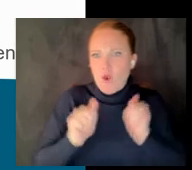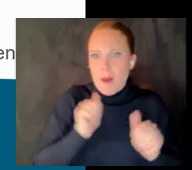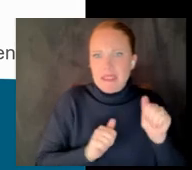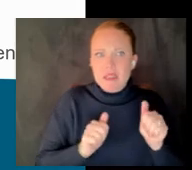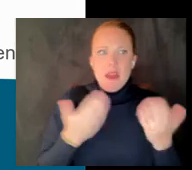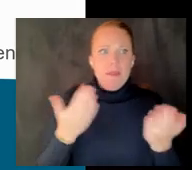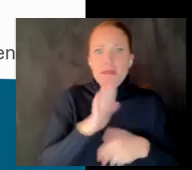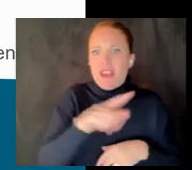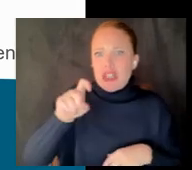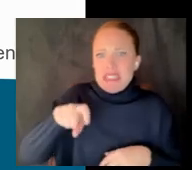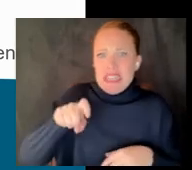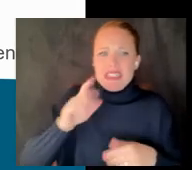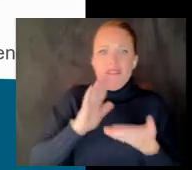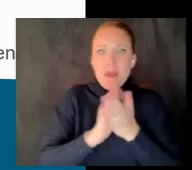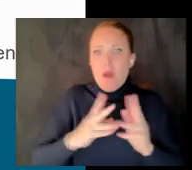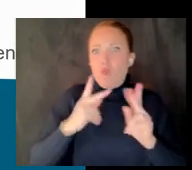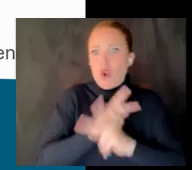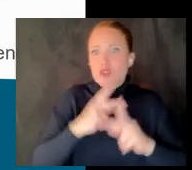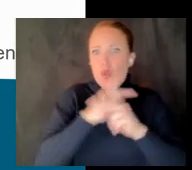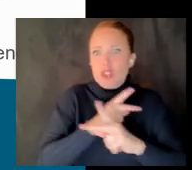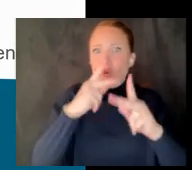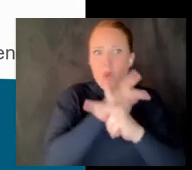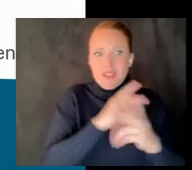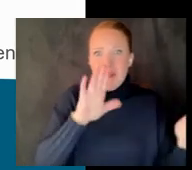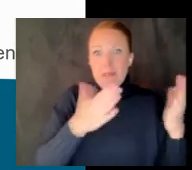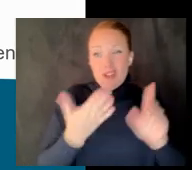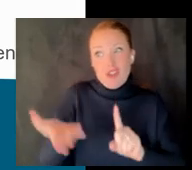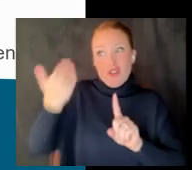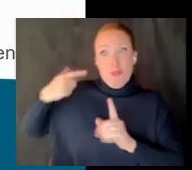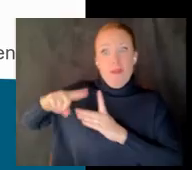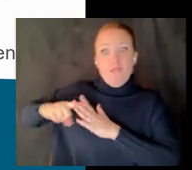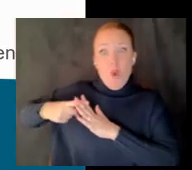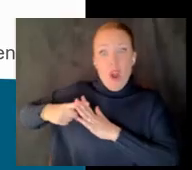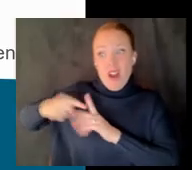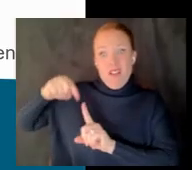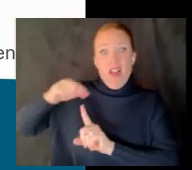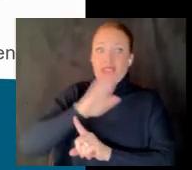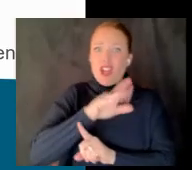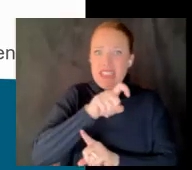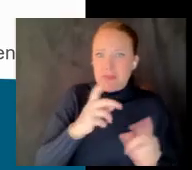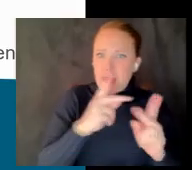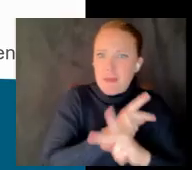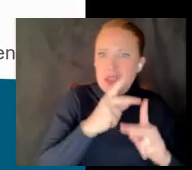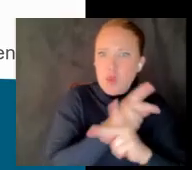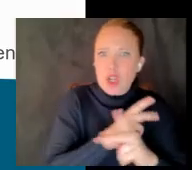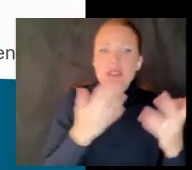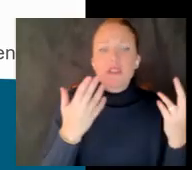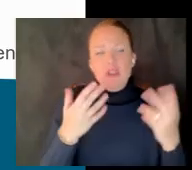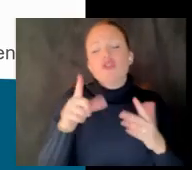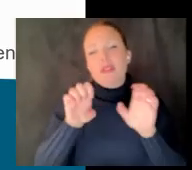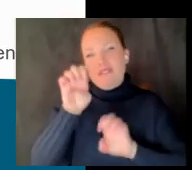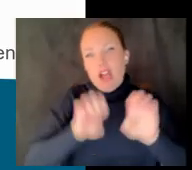escalated beyond the accommodations provided in that 504 plan. In this case, an evaluation for